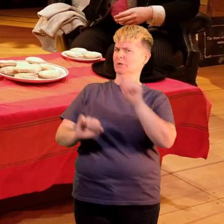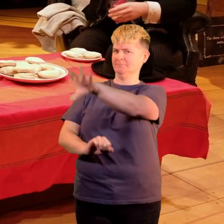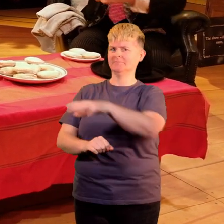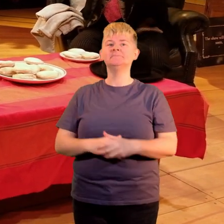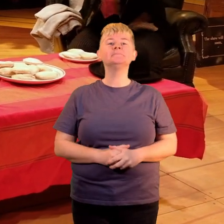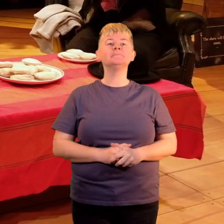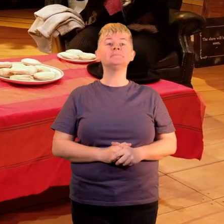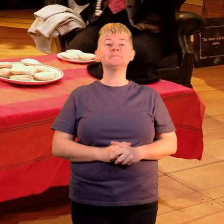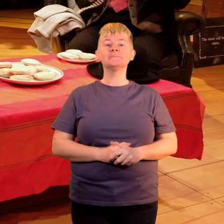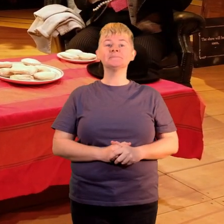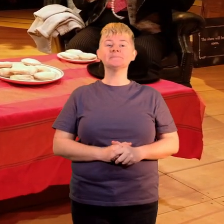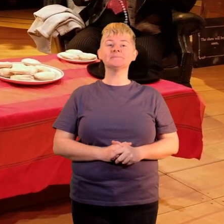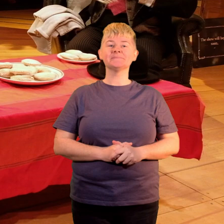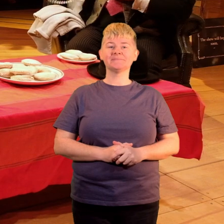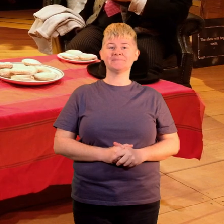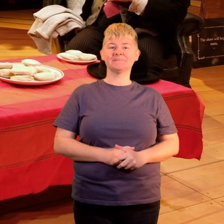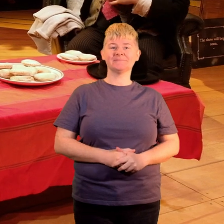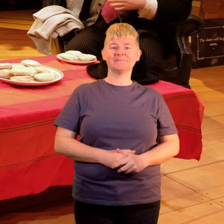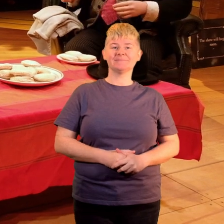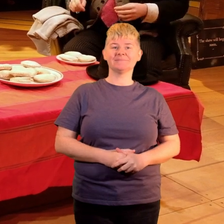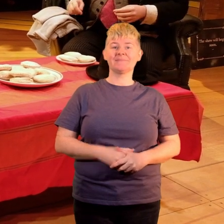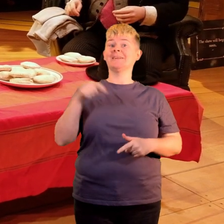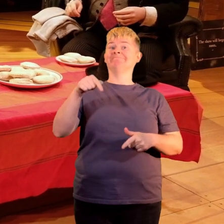That's yours. They're mine too, yes.